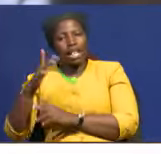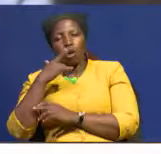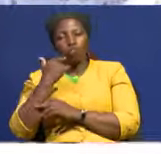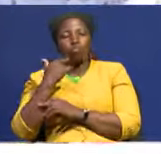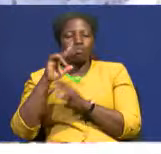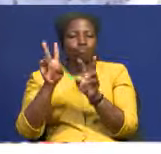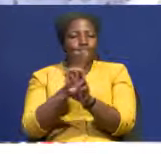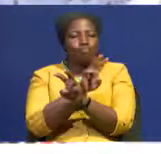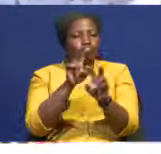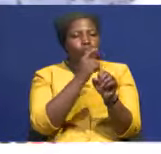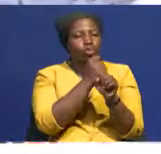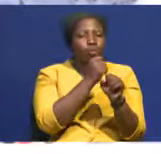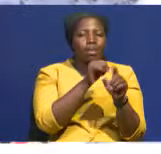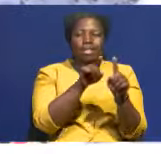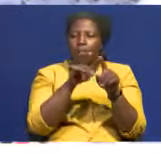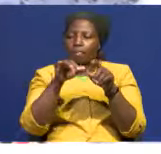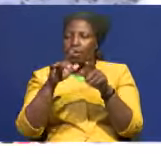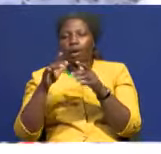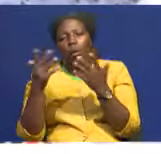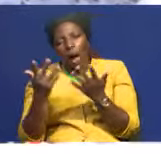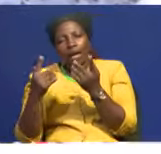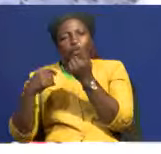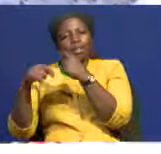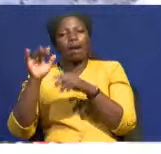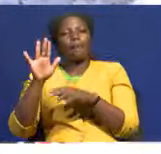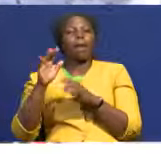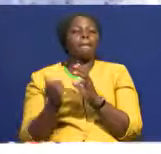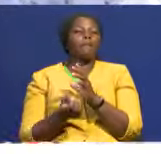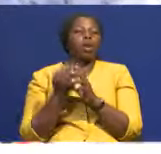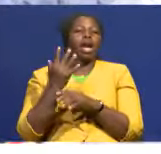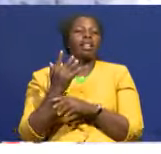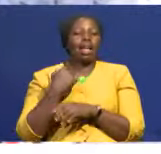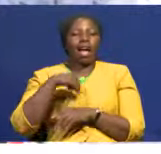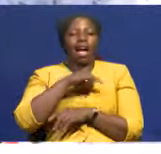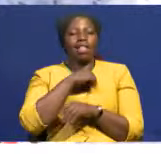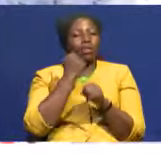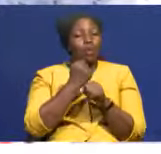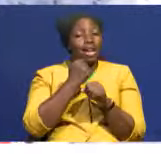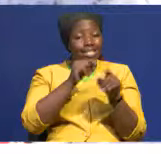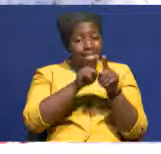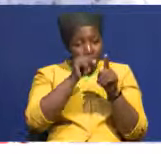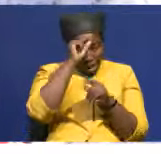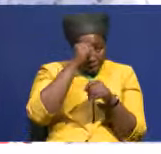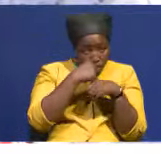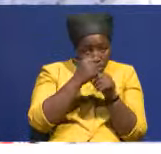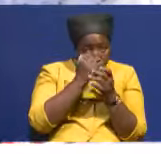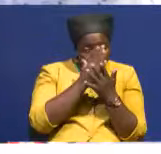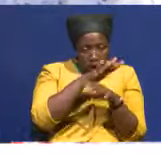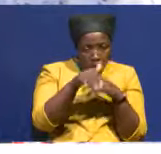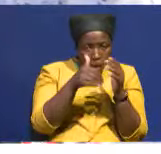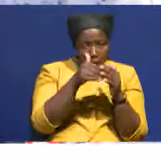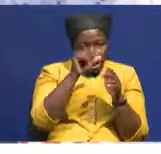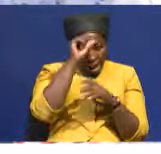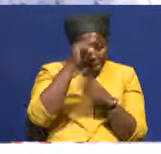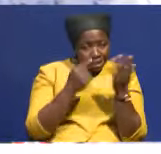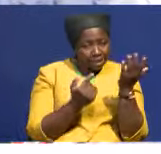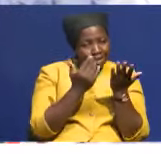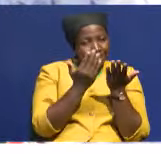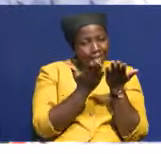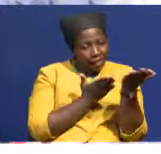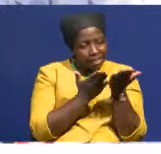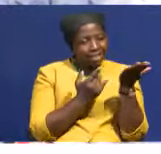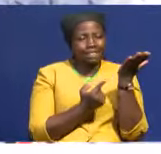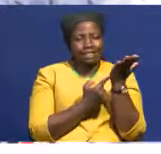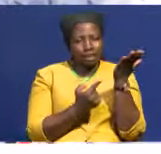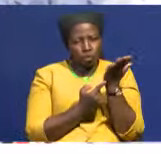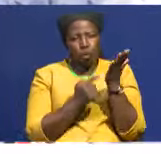their produce. We are going the full length as government to ensure that we digitalize all government services, digitize all government